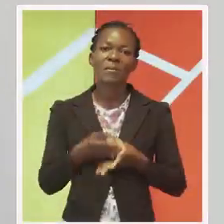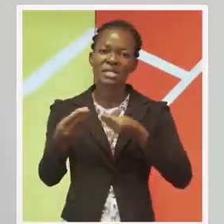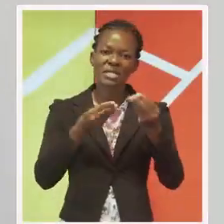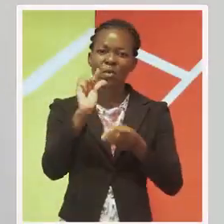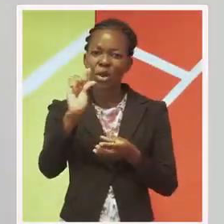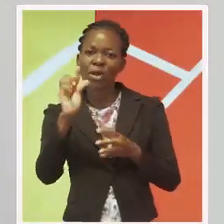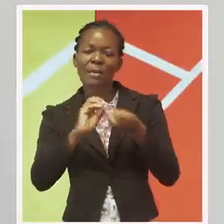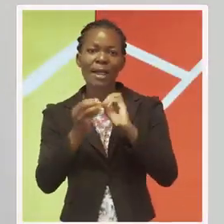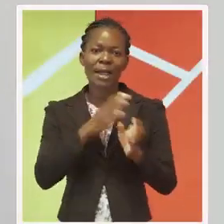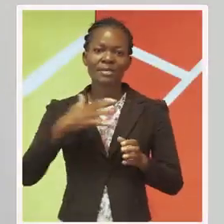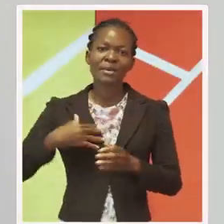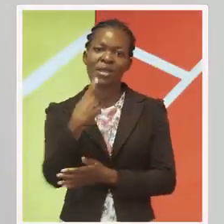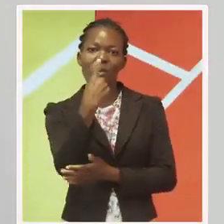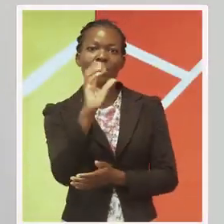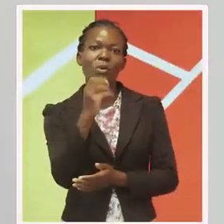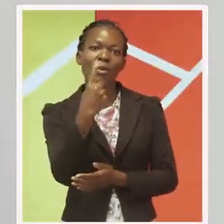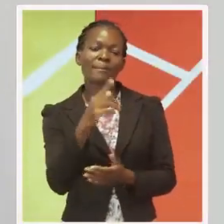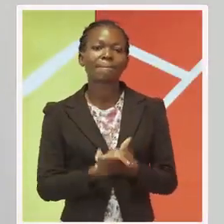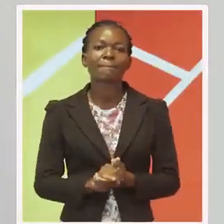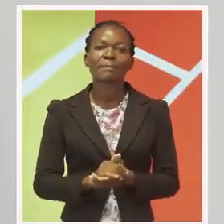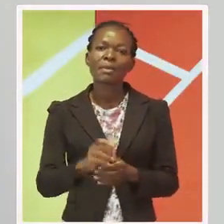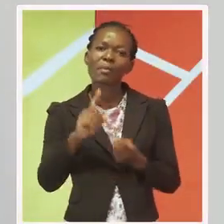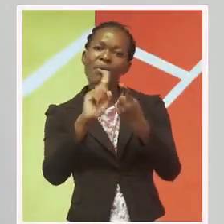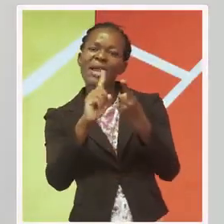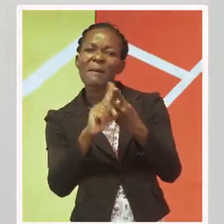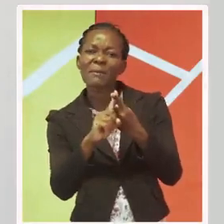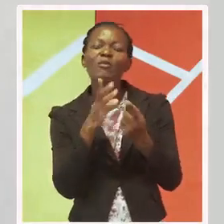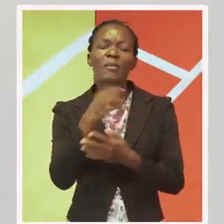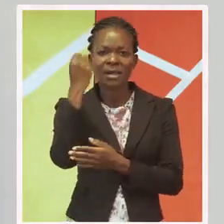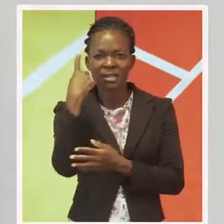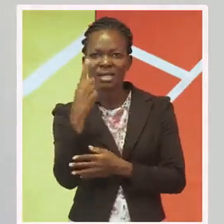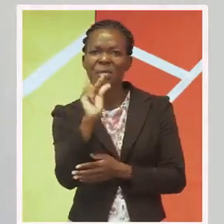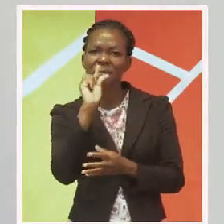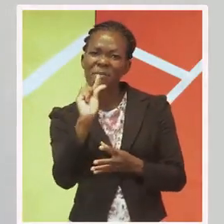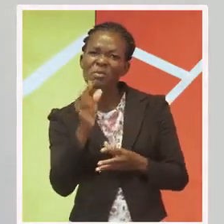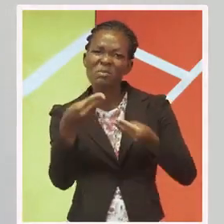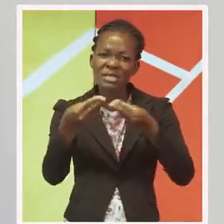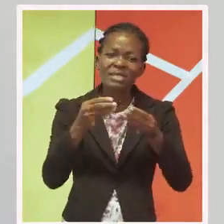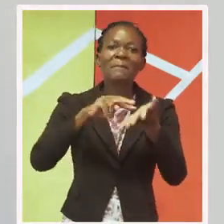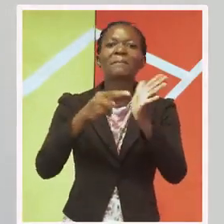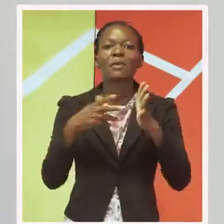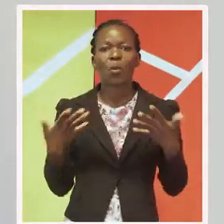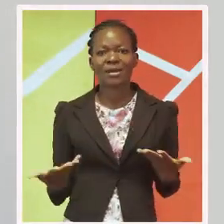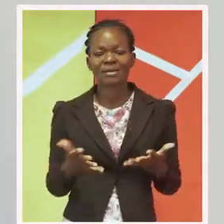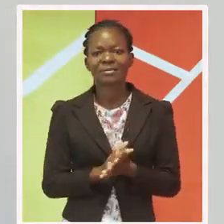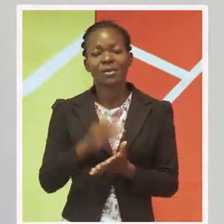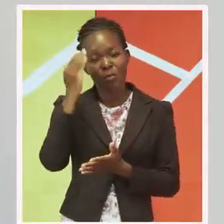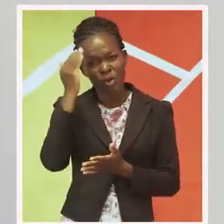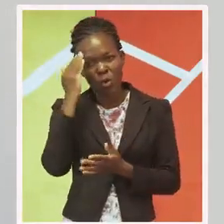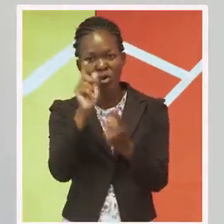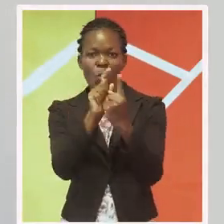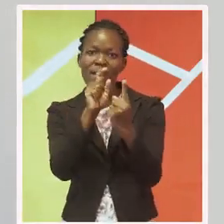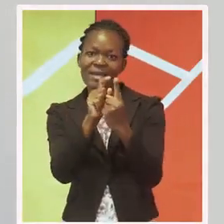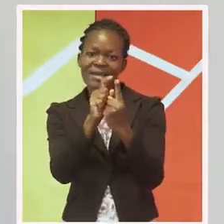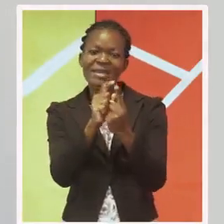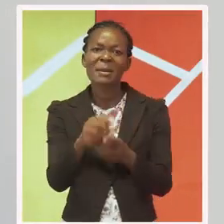Welcome to Feminist Macroeconomics 101. First things first, let us understand macroeconomics.